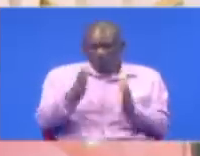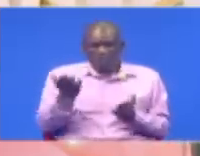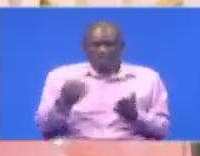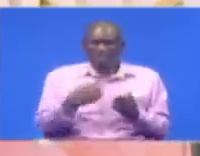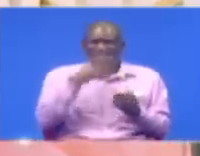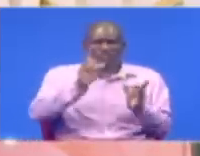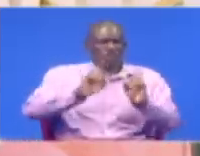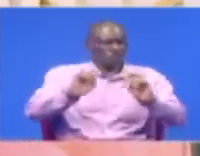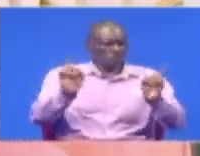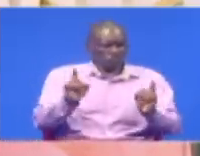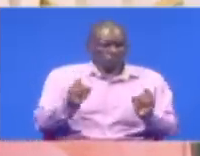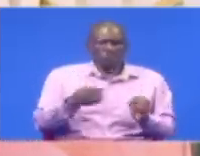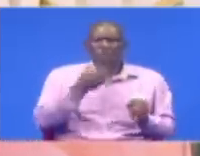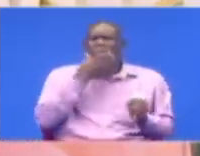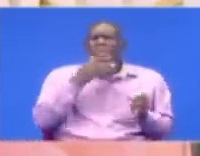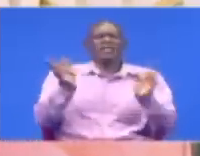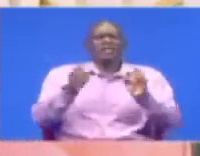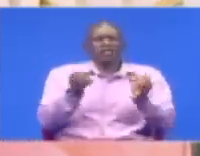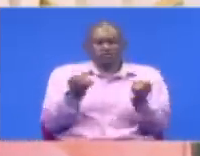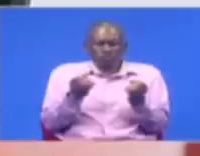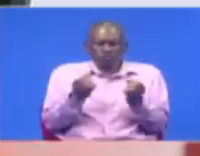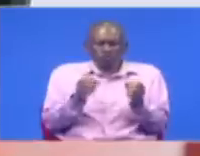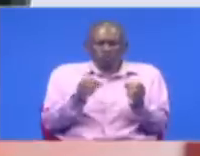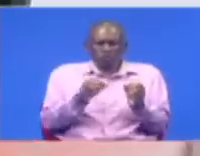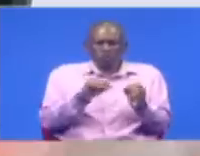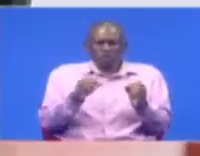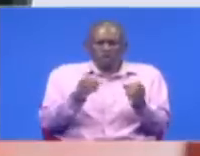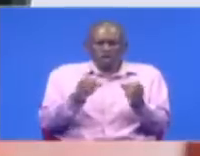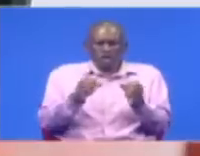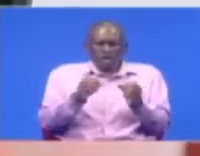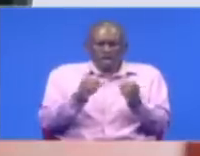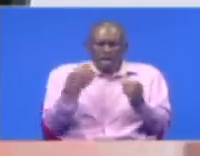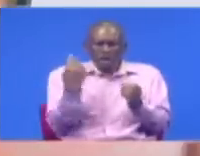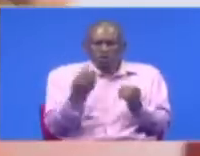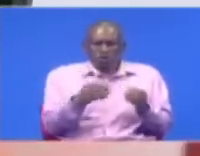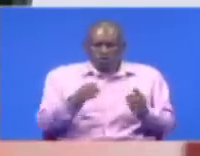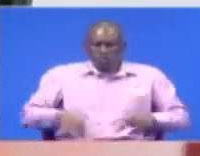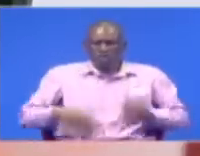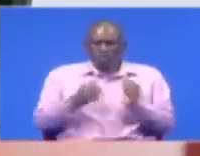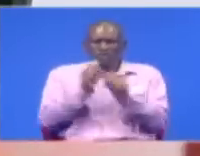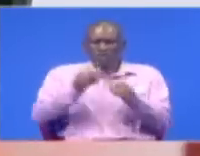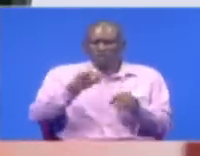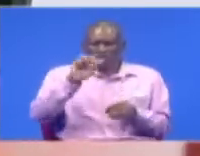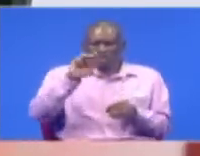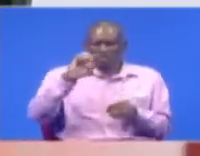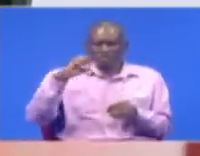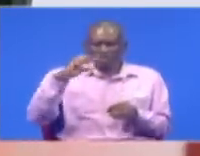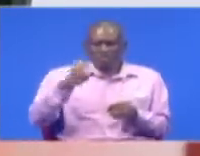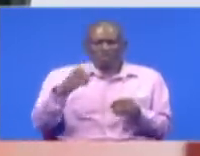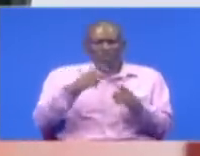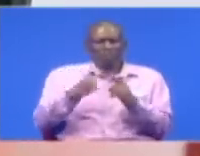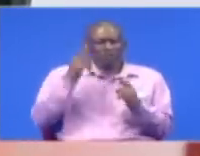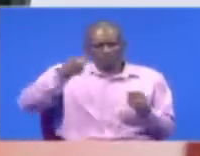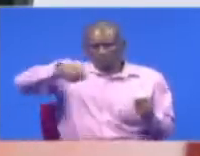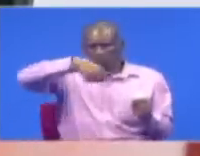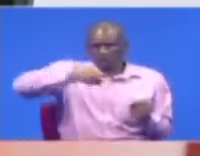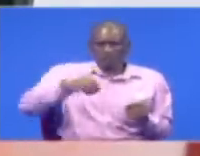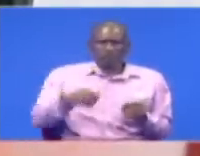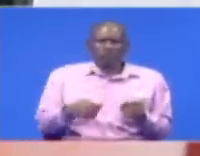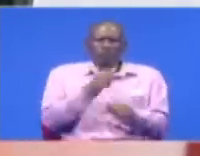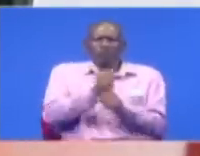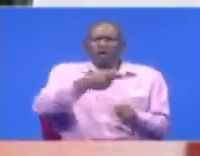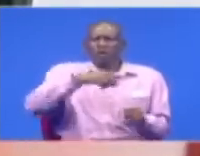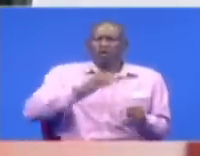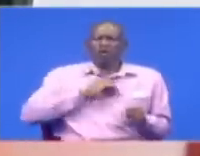say no. Man is not sovereign, you live within your image. But fortunately for us, we go to our own